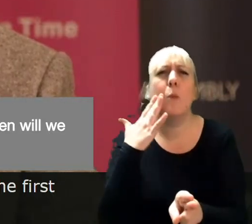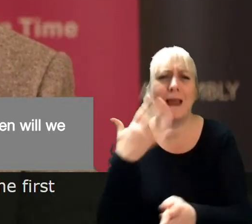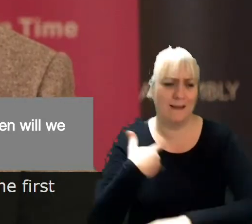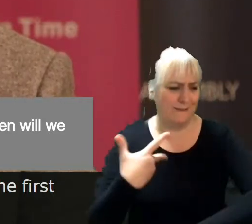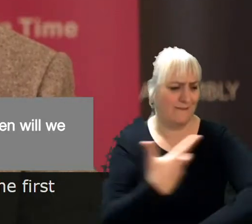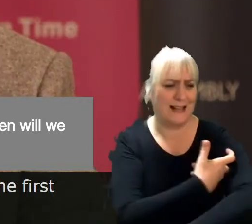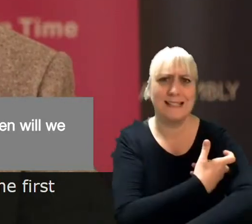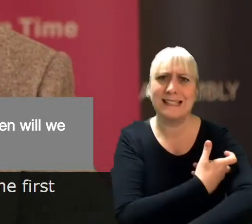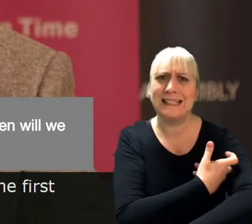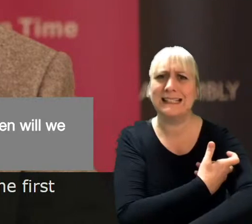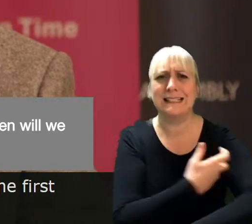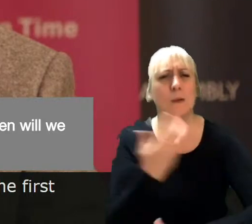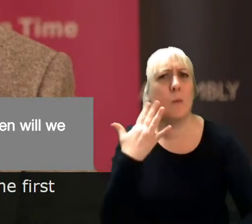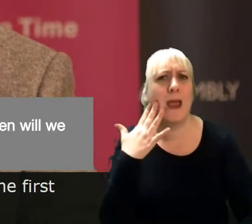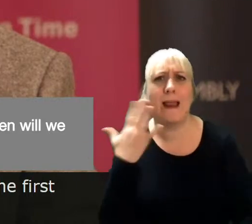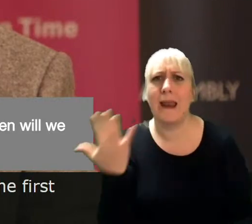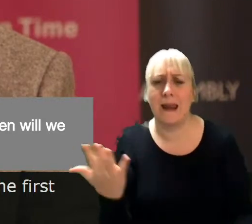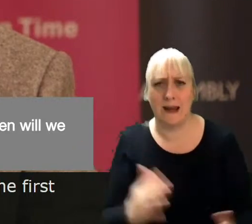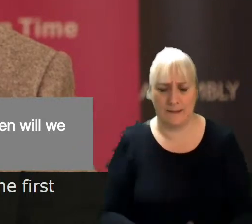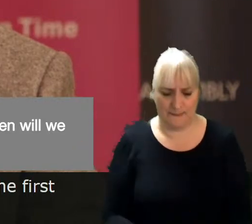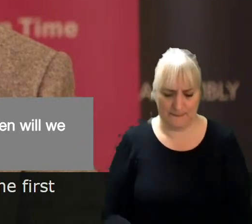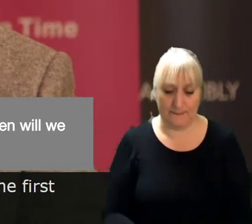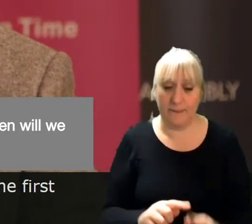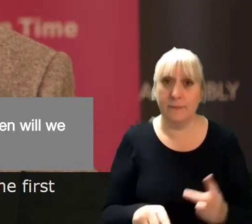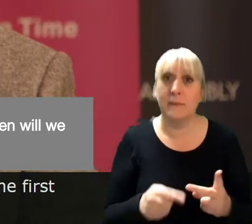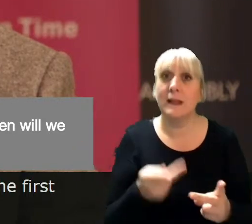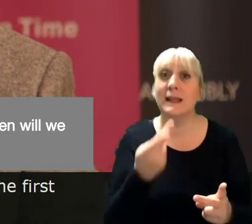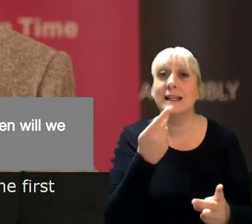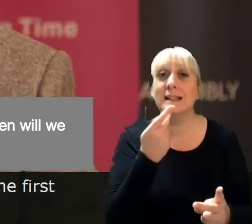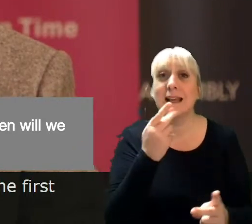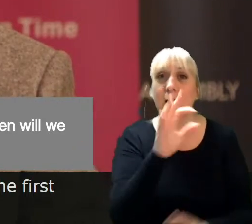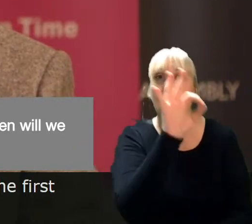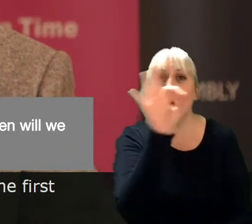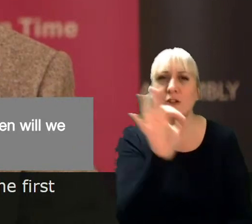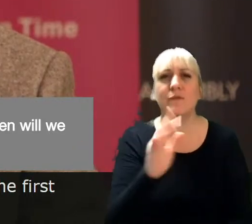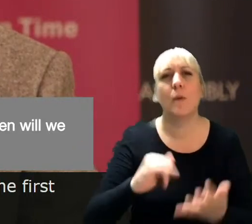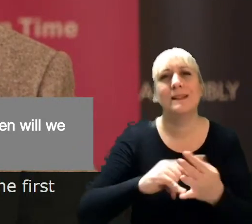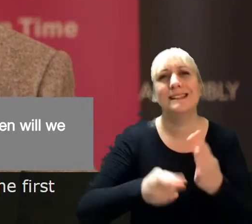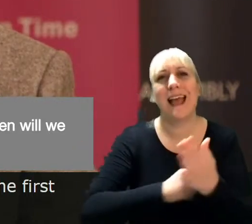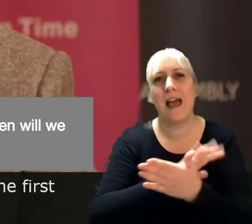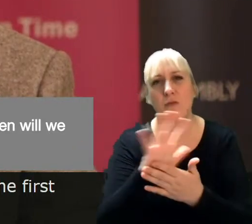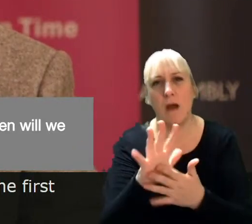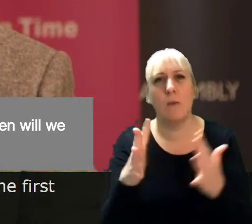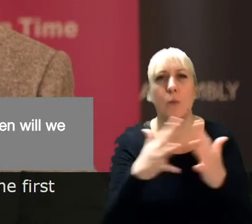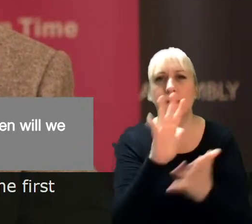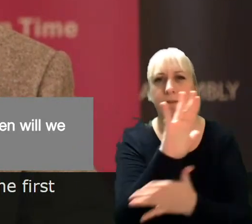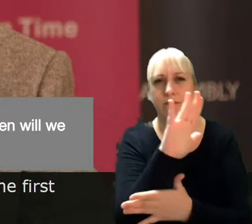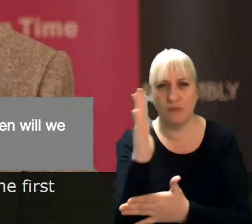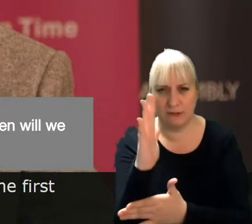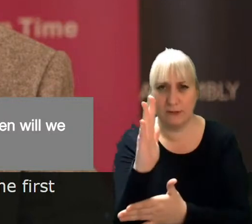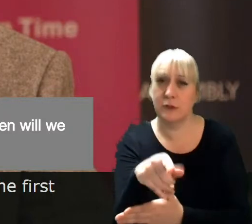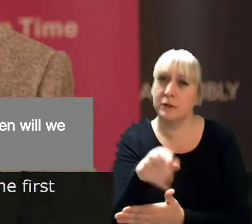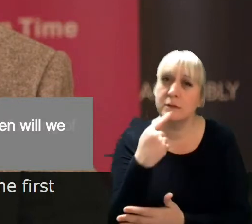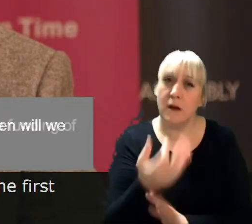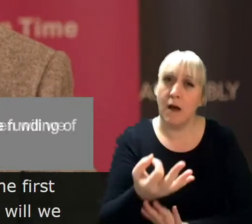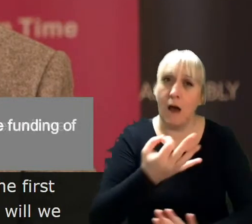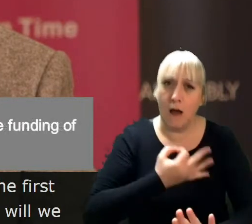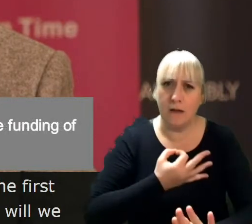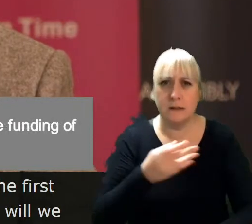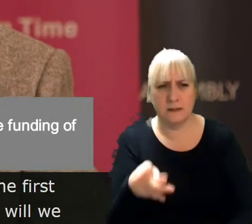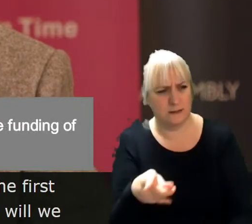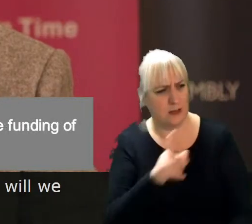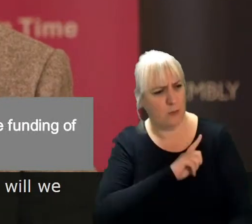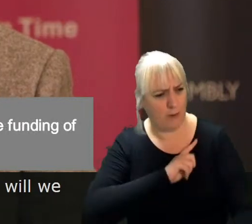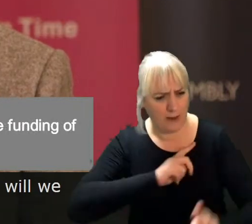second question is from Sarah in Waltham Forest, who says, why are you planning to make passengers and